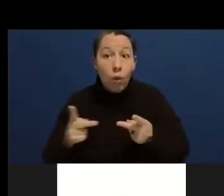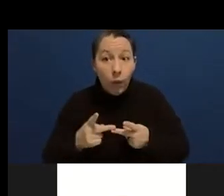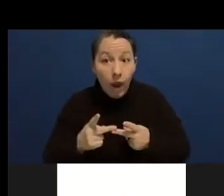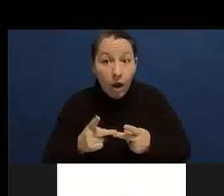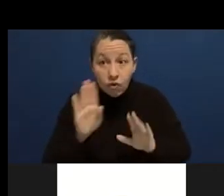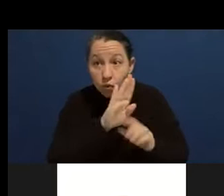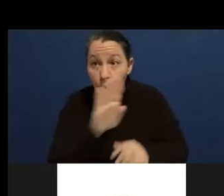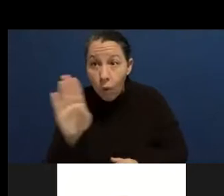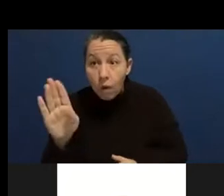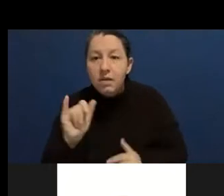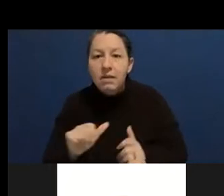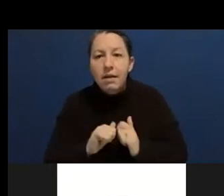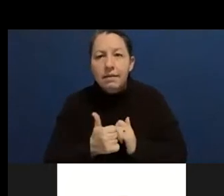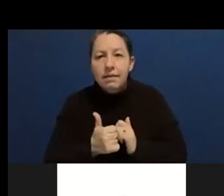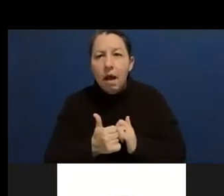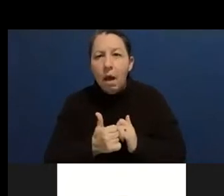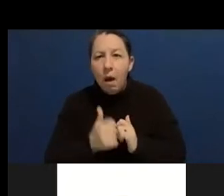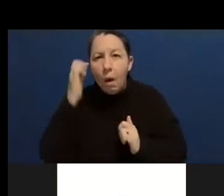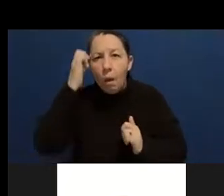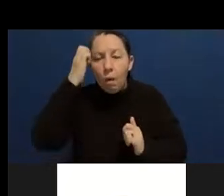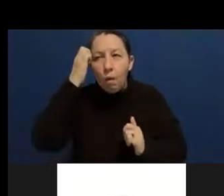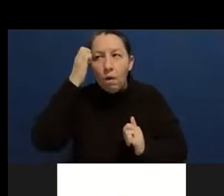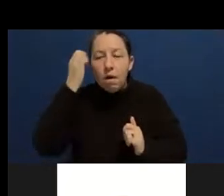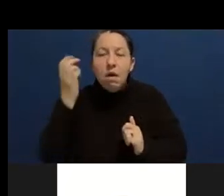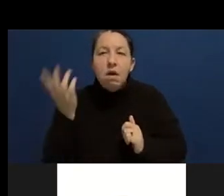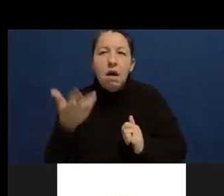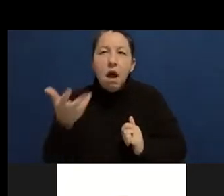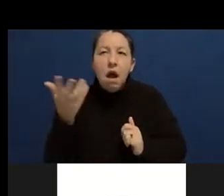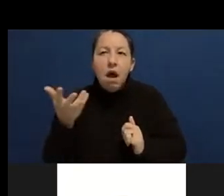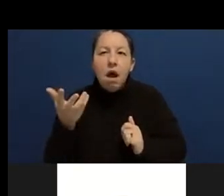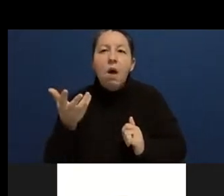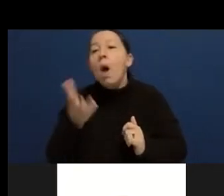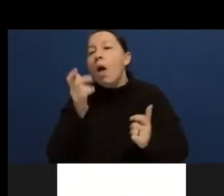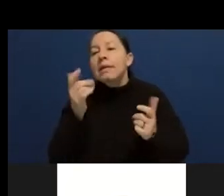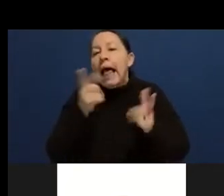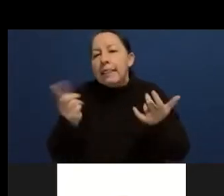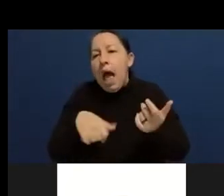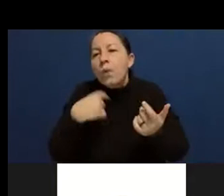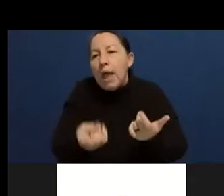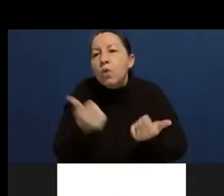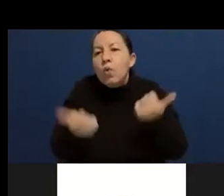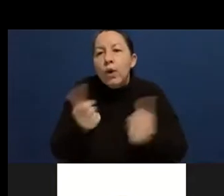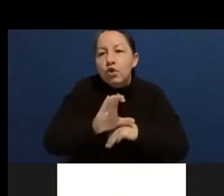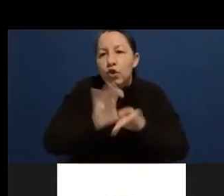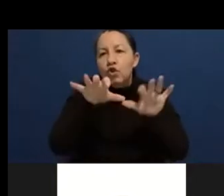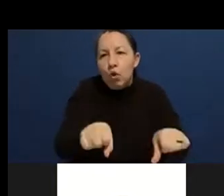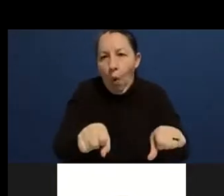how it was, which church took over that area. And that was